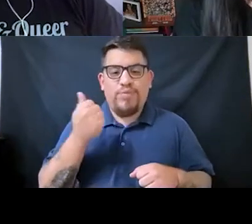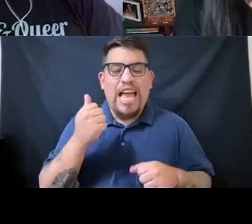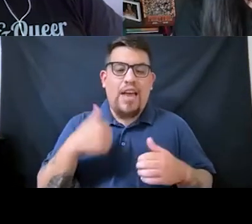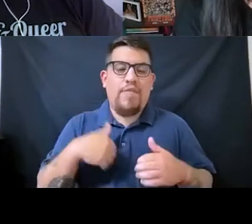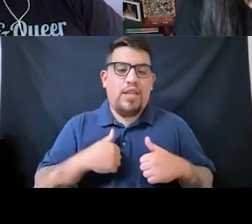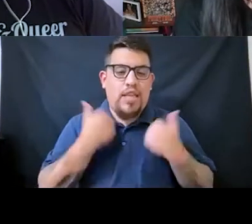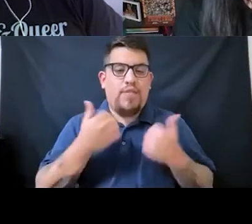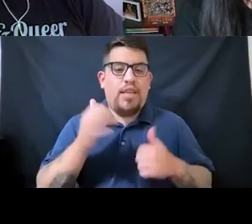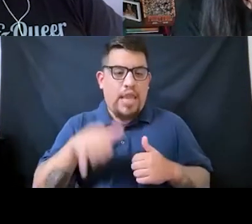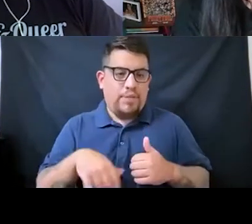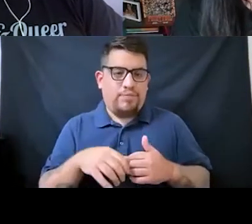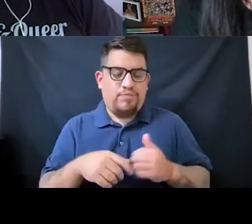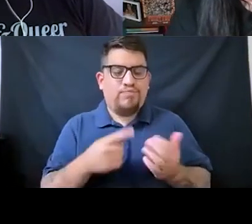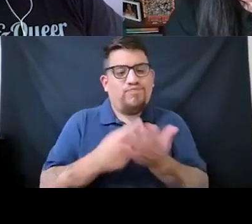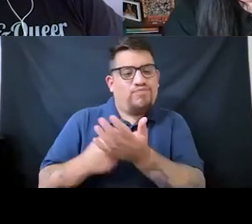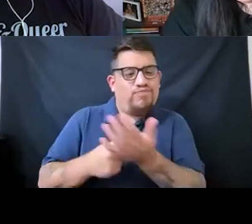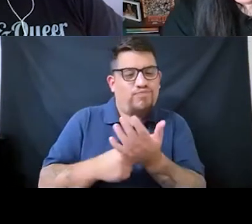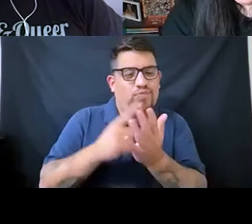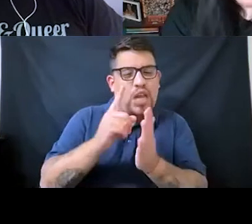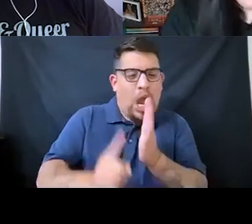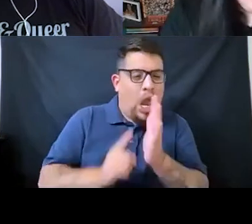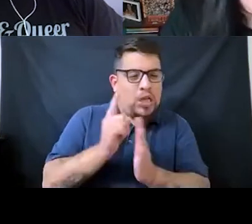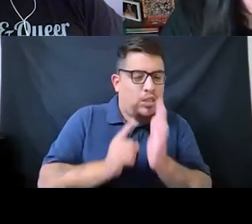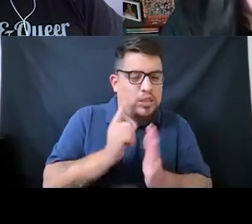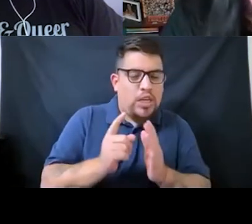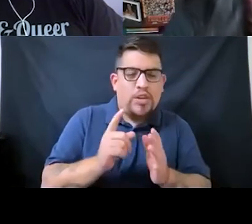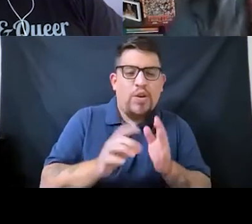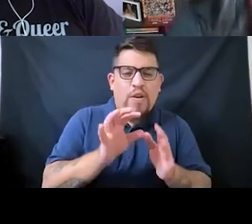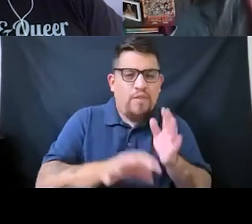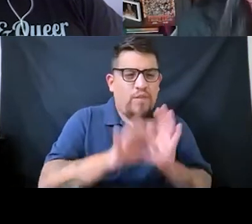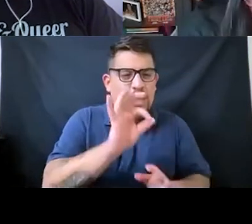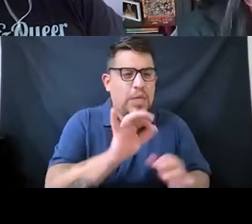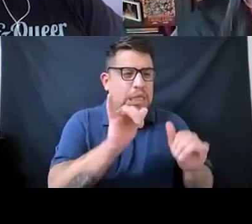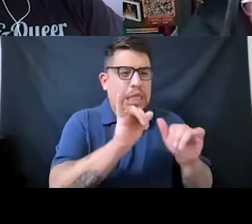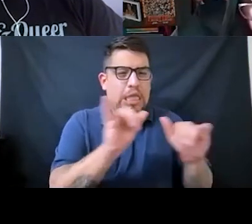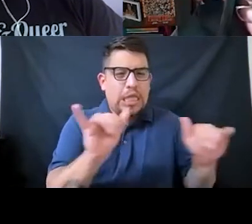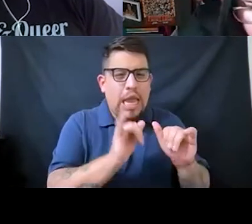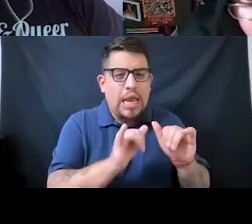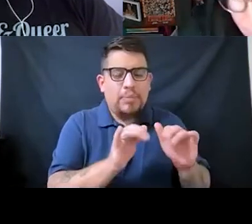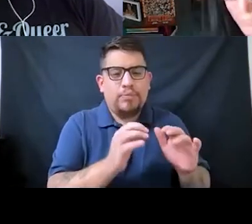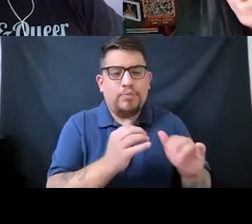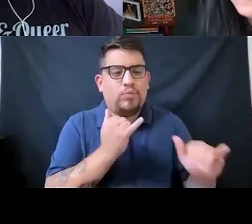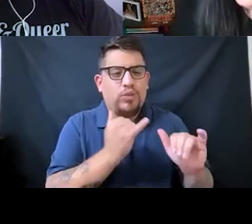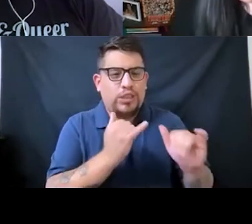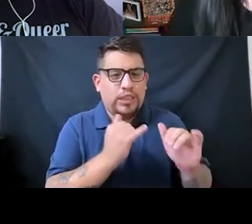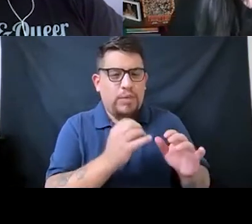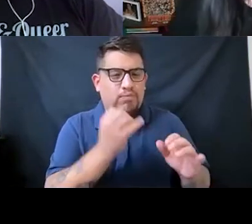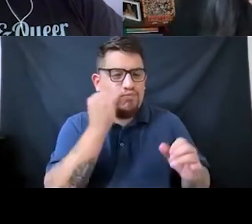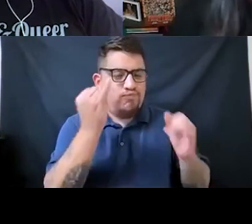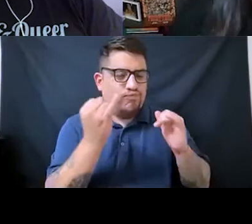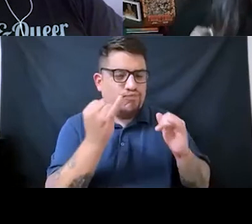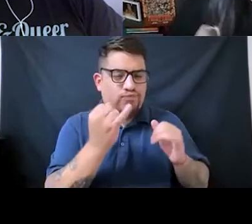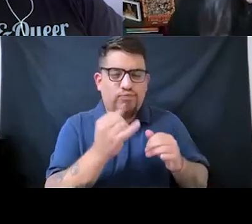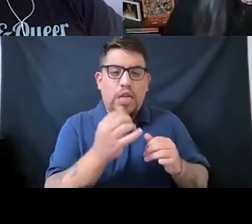spend a few hours discussing the rarity of randomly finding someone with this fetish out in the wild, as he puts it, someone that you see